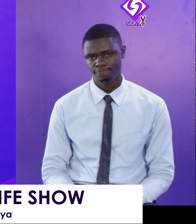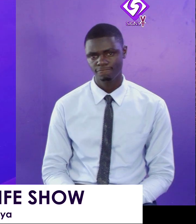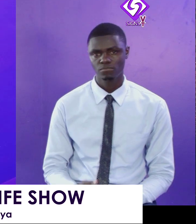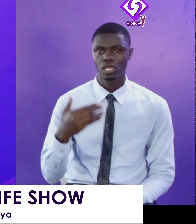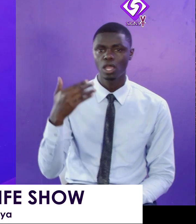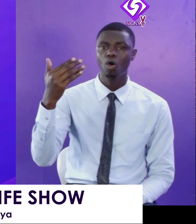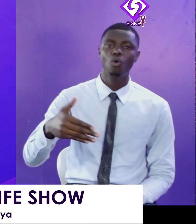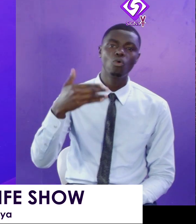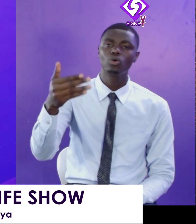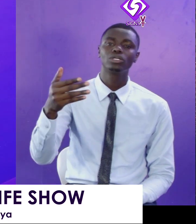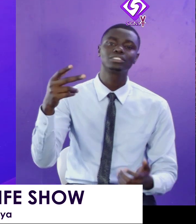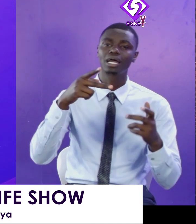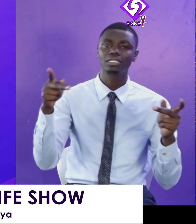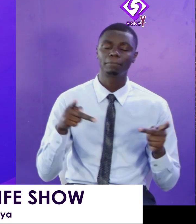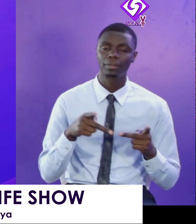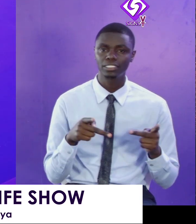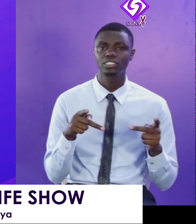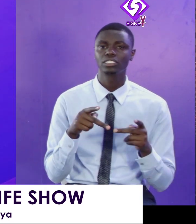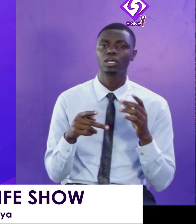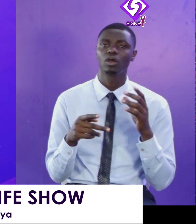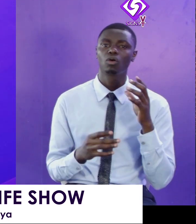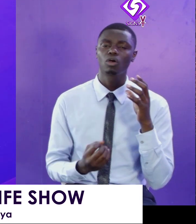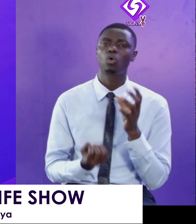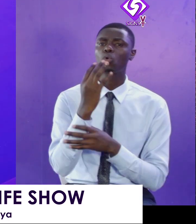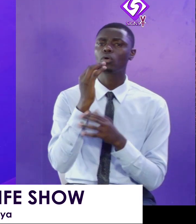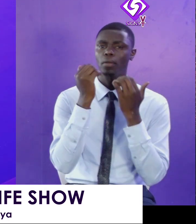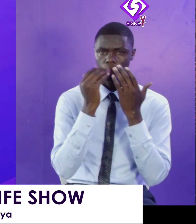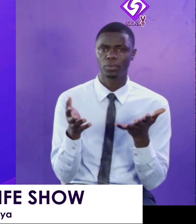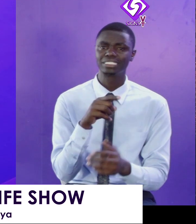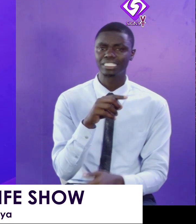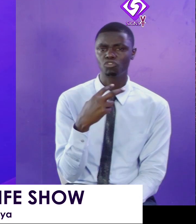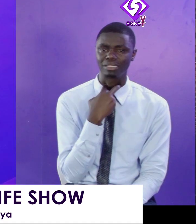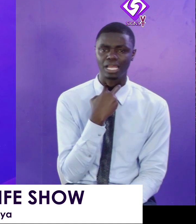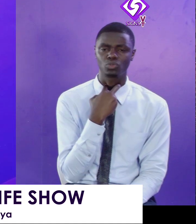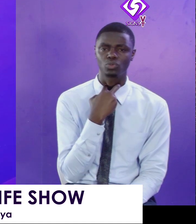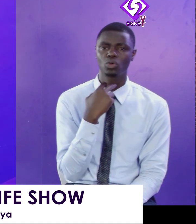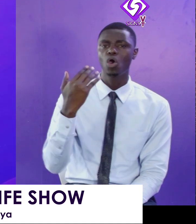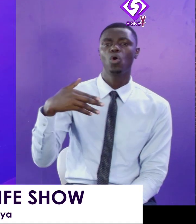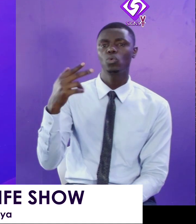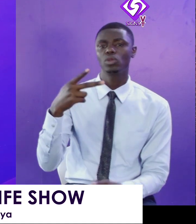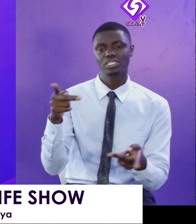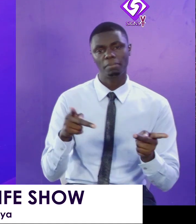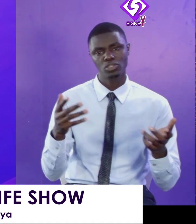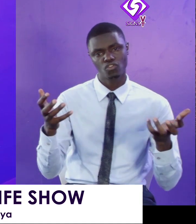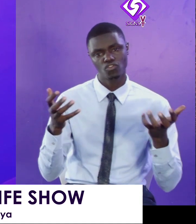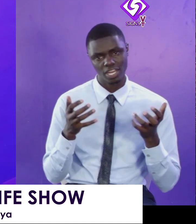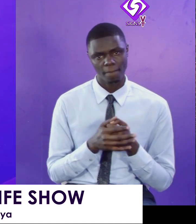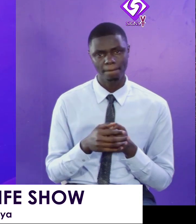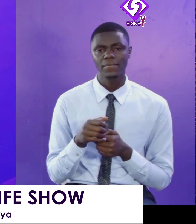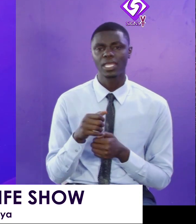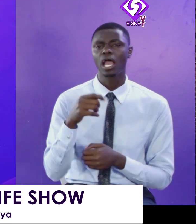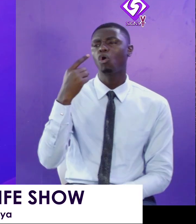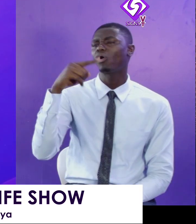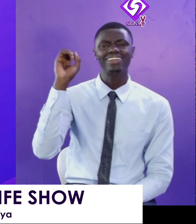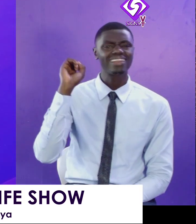always at the place of no growth, always at a place of stagnation, always at a place of need. It is not correct, I